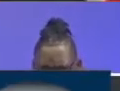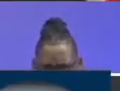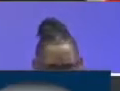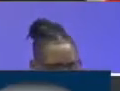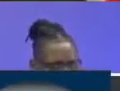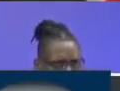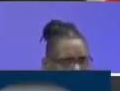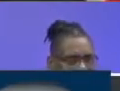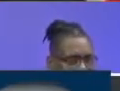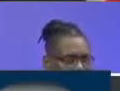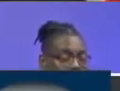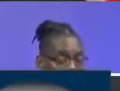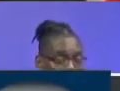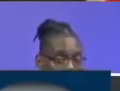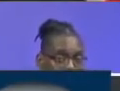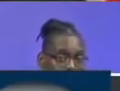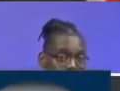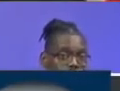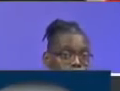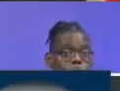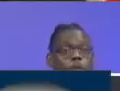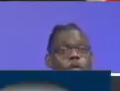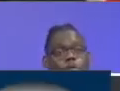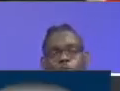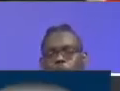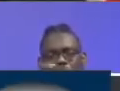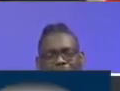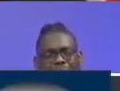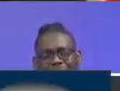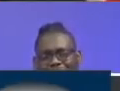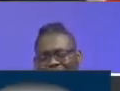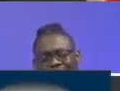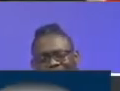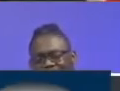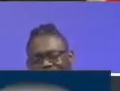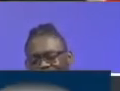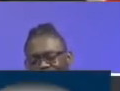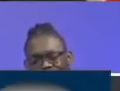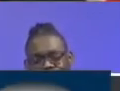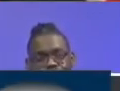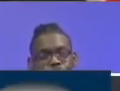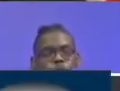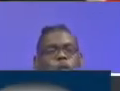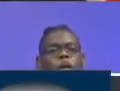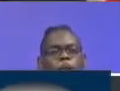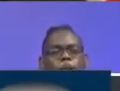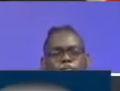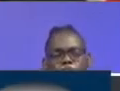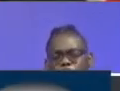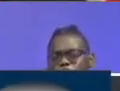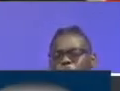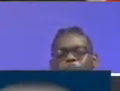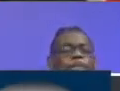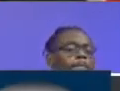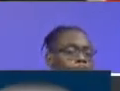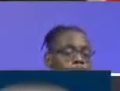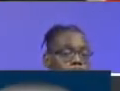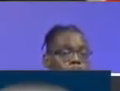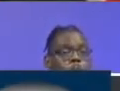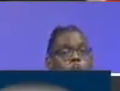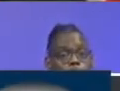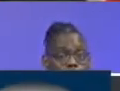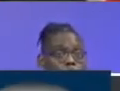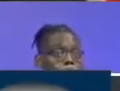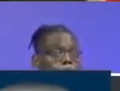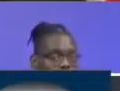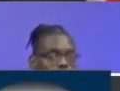us assure that in a time when a virus is calling upon us to show that we can be disciplined. We